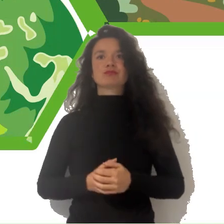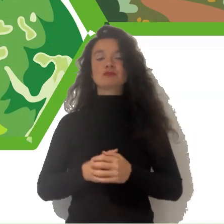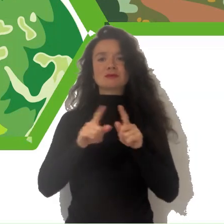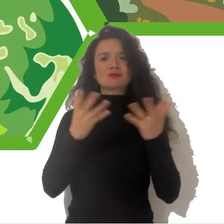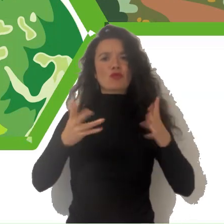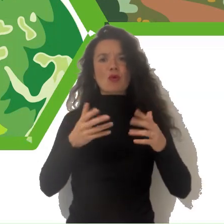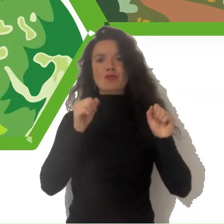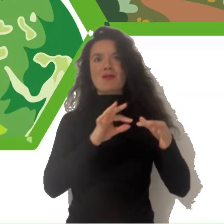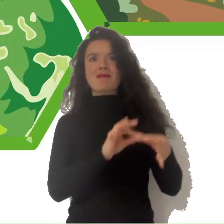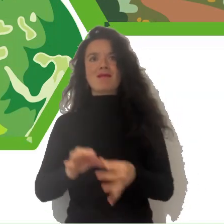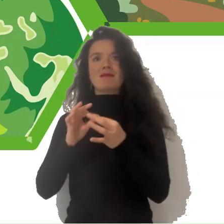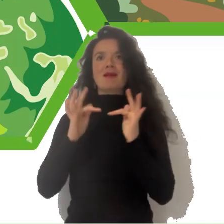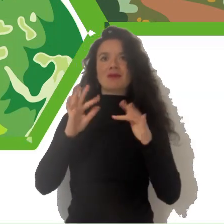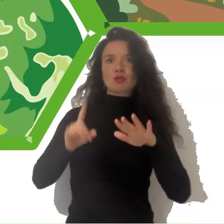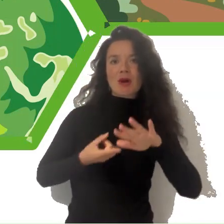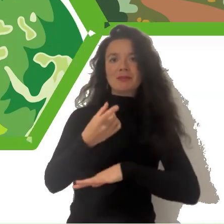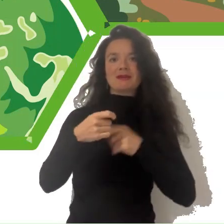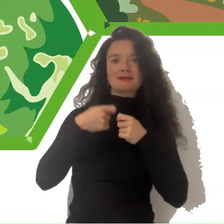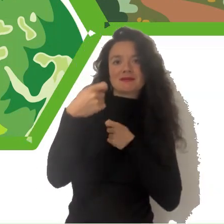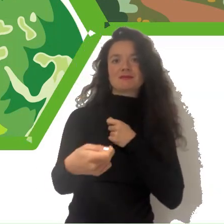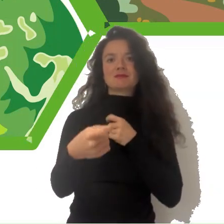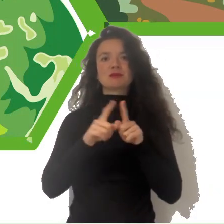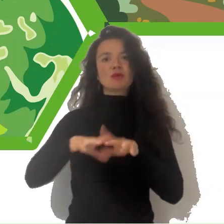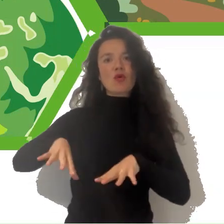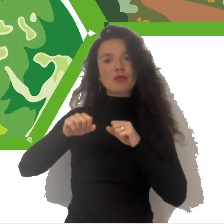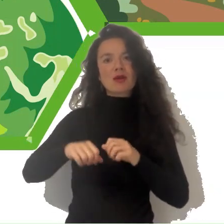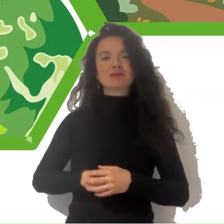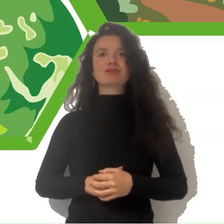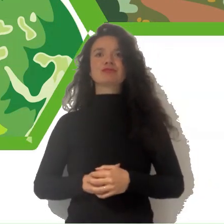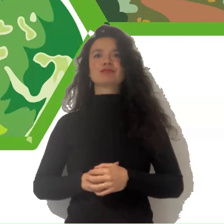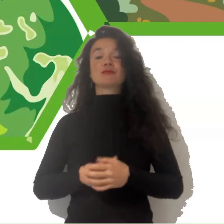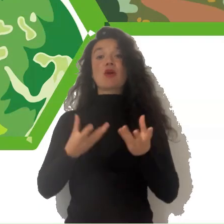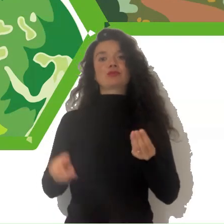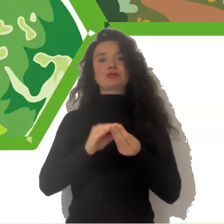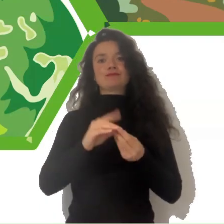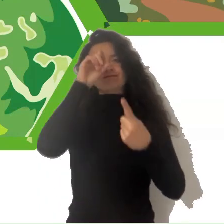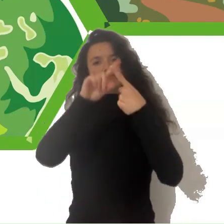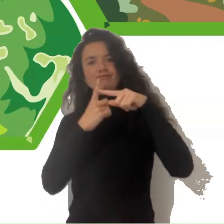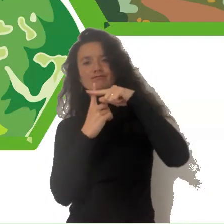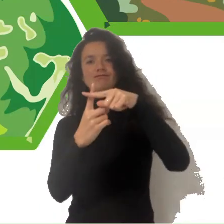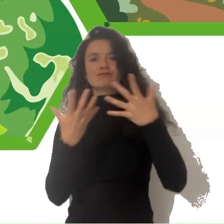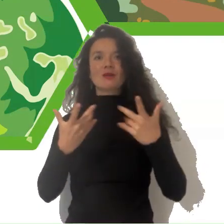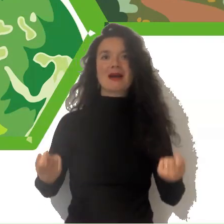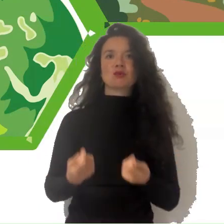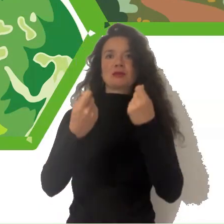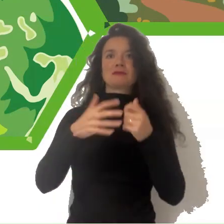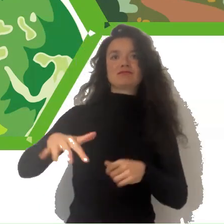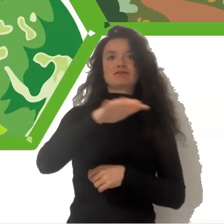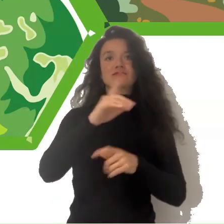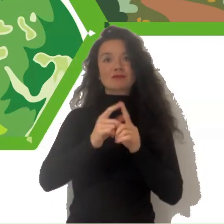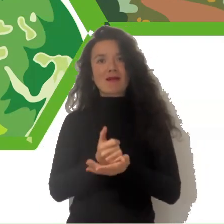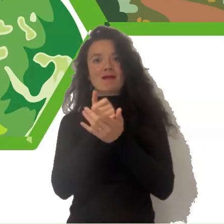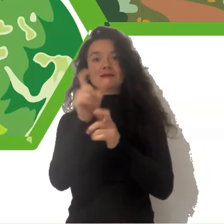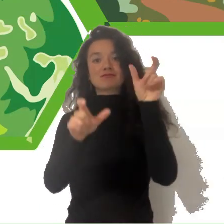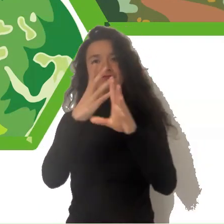only on activists and experts, but is something that concerns all of us, and all people around the world should do